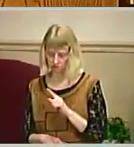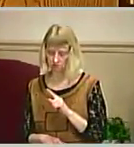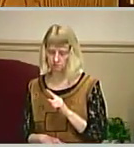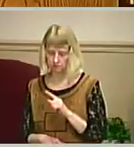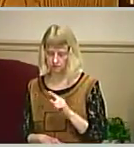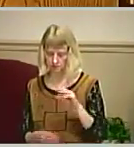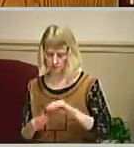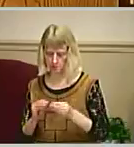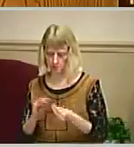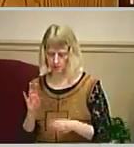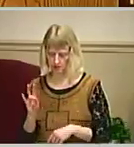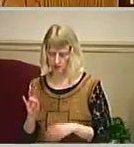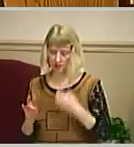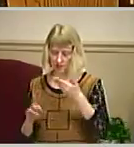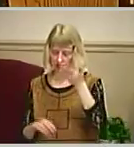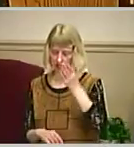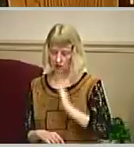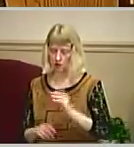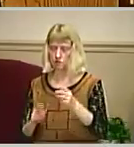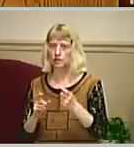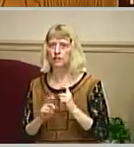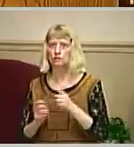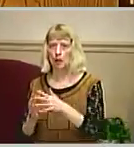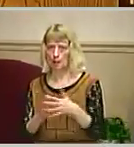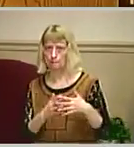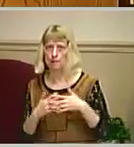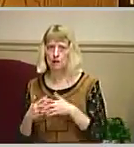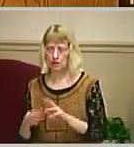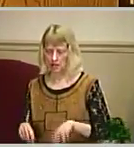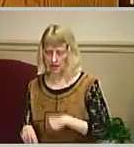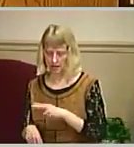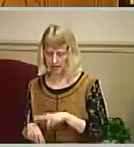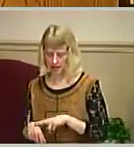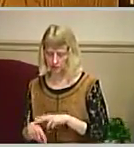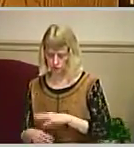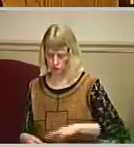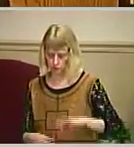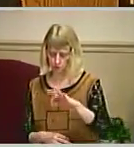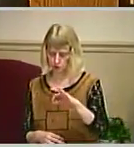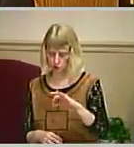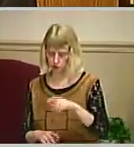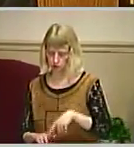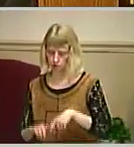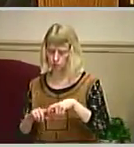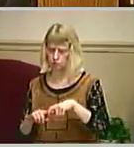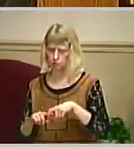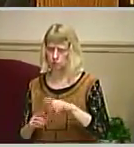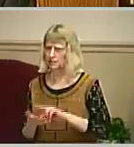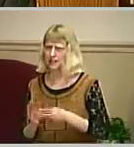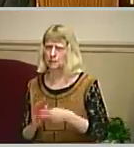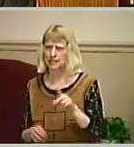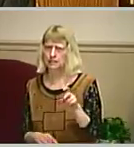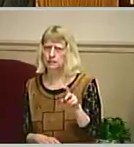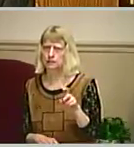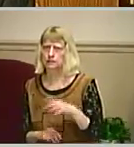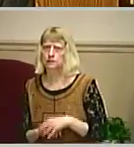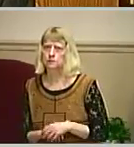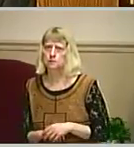vote. Number seven, let's thank God for giving America a national and spiritual reprieve. You say, what do you mean by that, Pastor